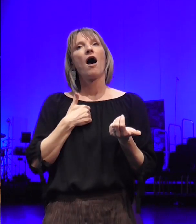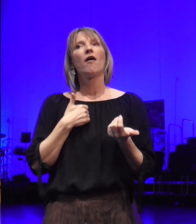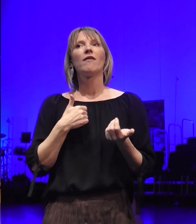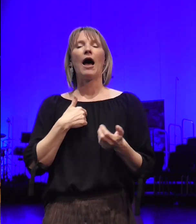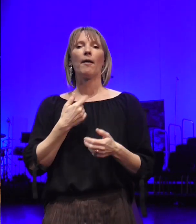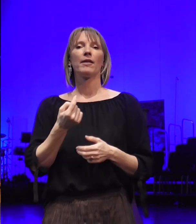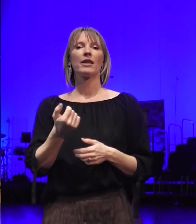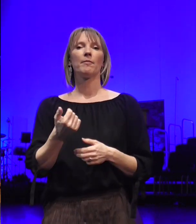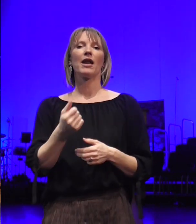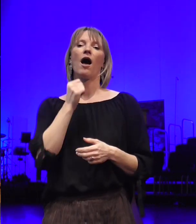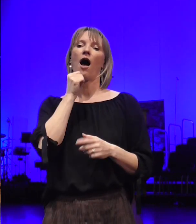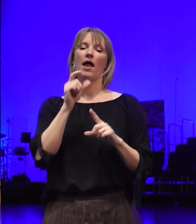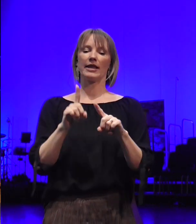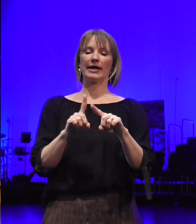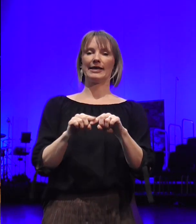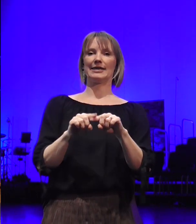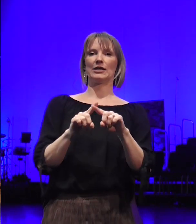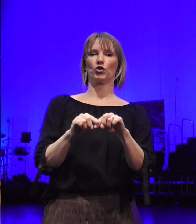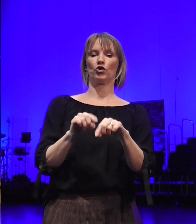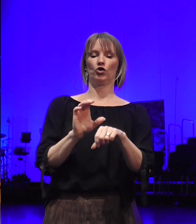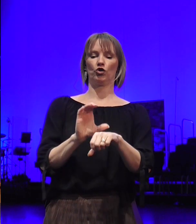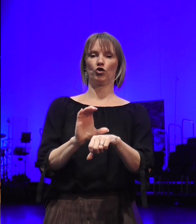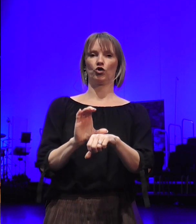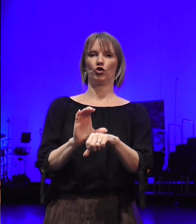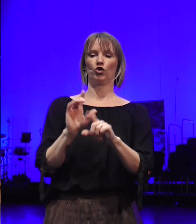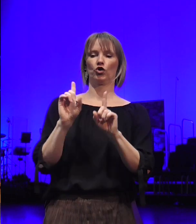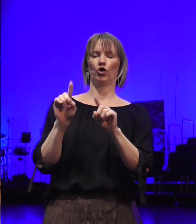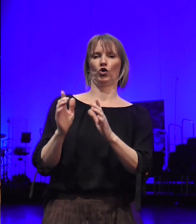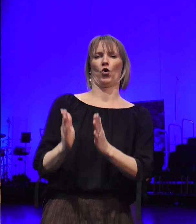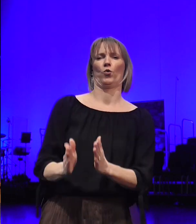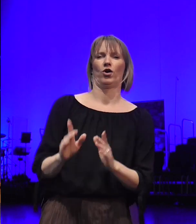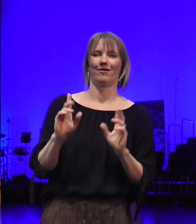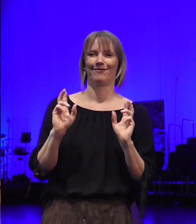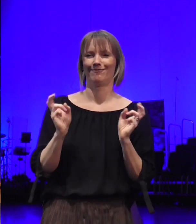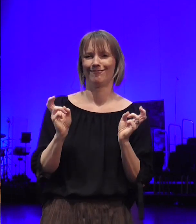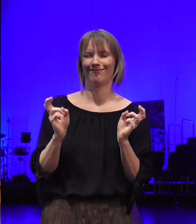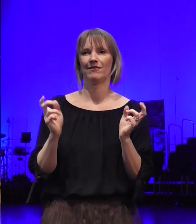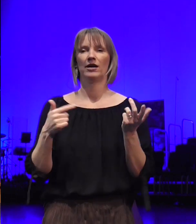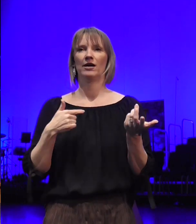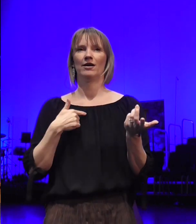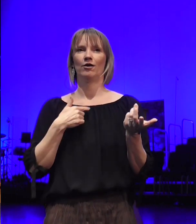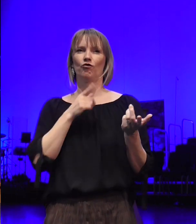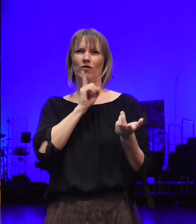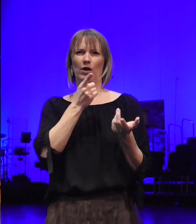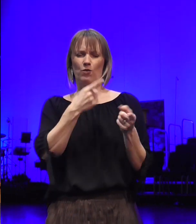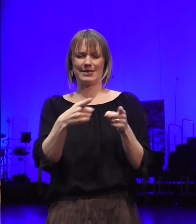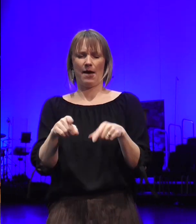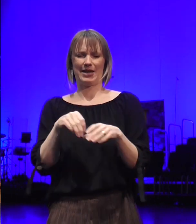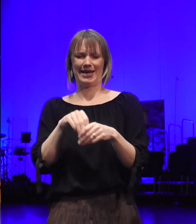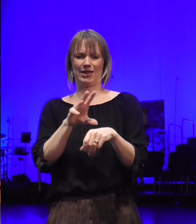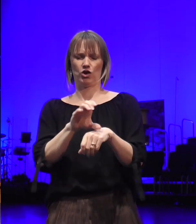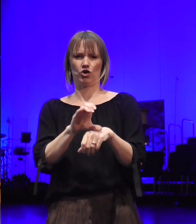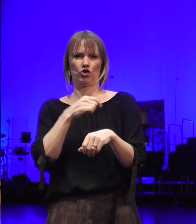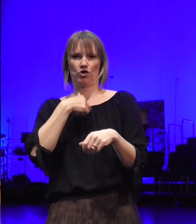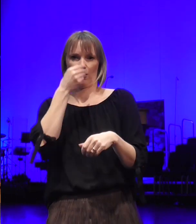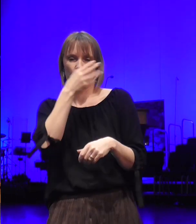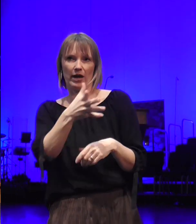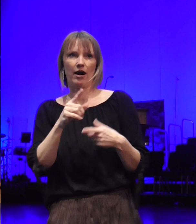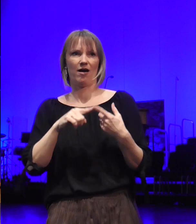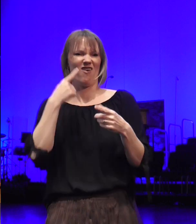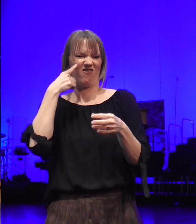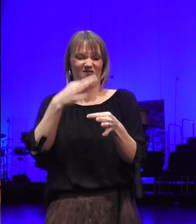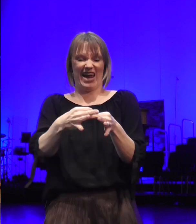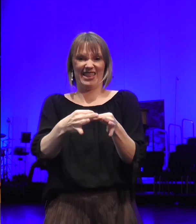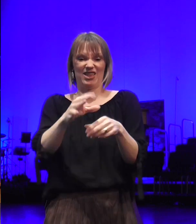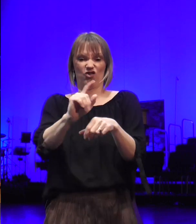an unconditional churchgoer. I don't really care what's going on in the church. I don't care what faith tradition it is.